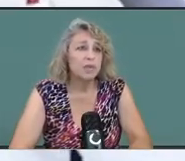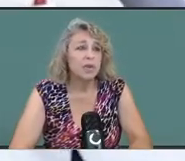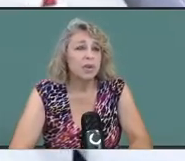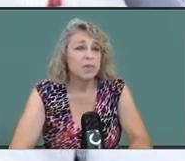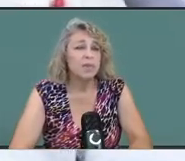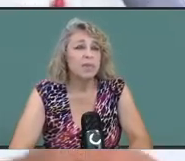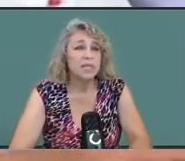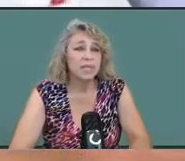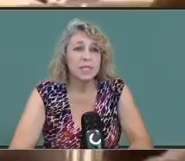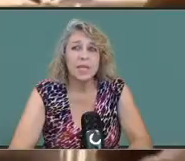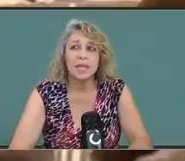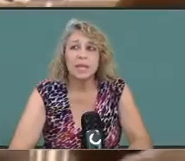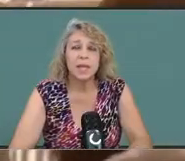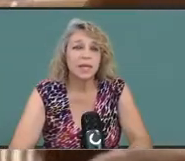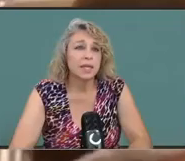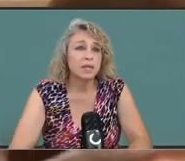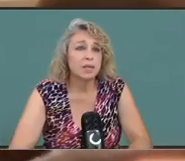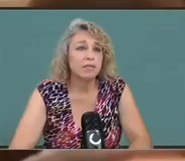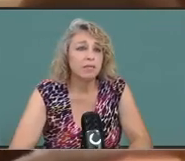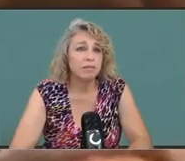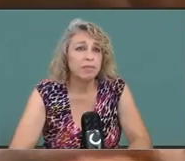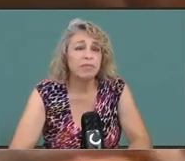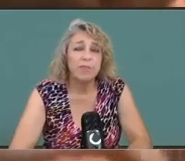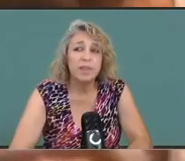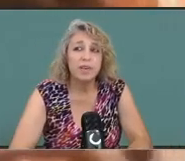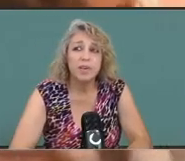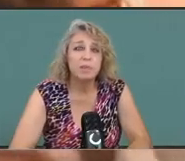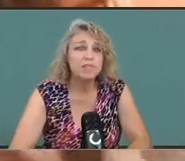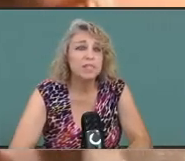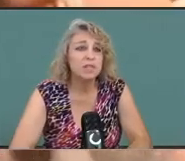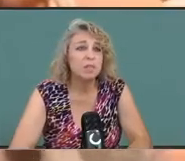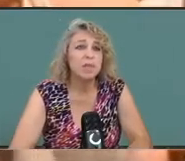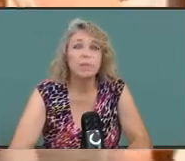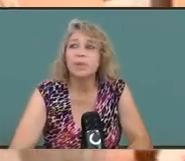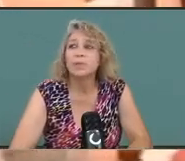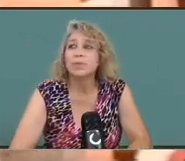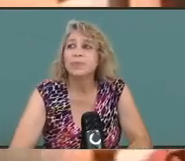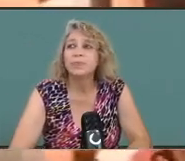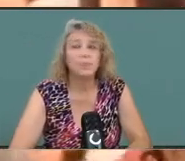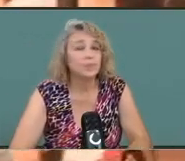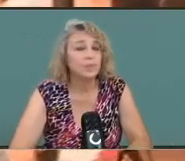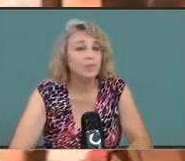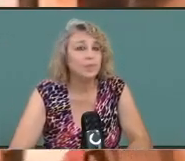comply with our commitments and fulfill our commitments to the people.